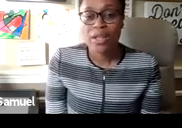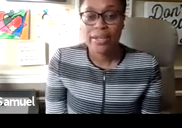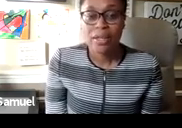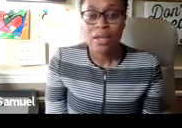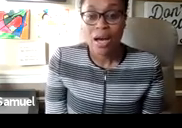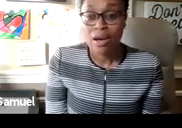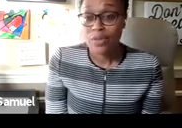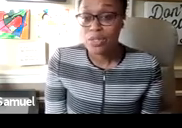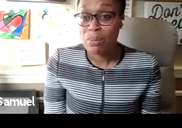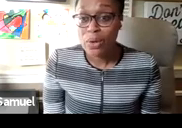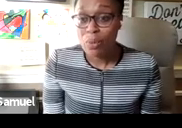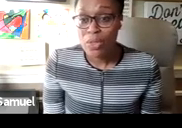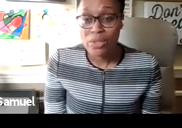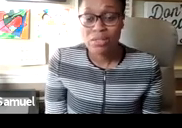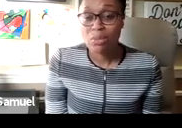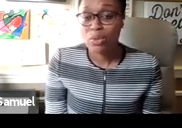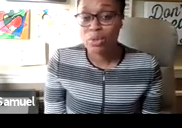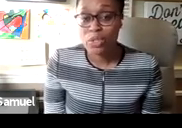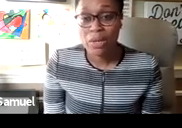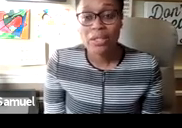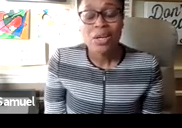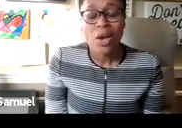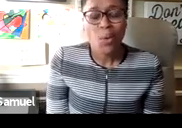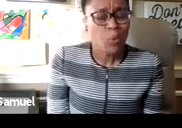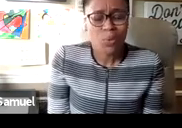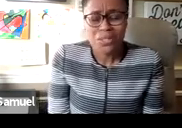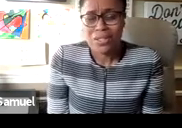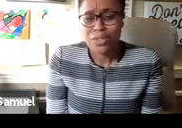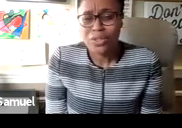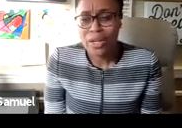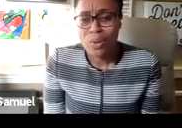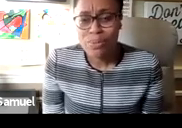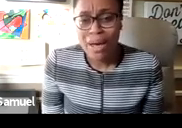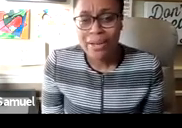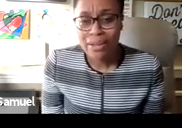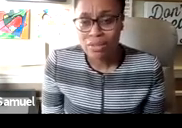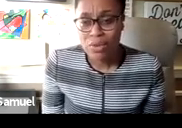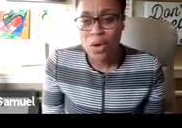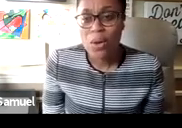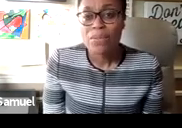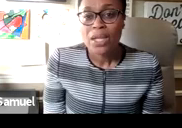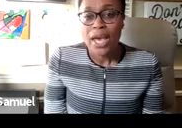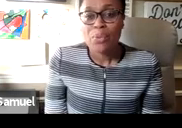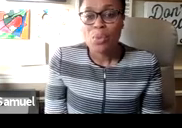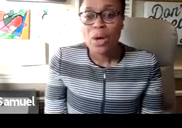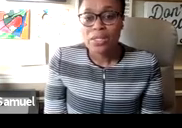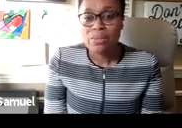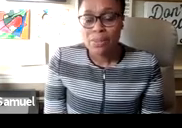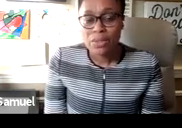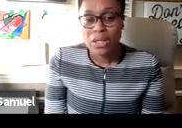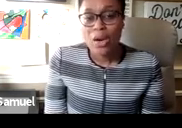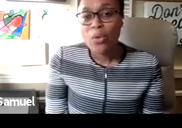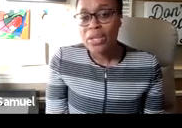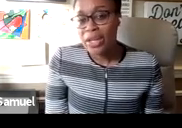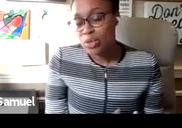to school look like for summer, whether it's summer enrichment, or what does it look like going back in the fall? And we